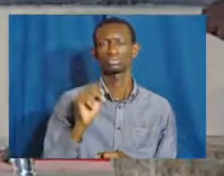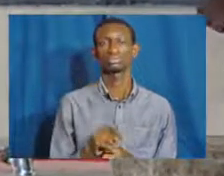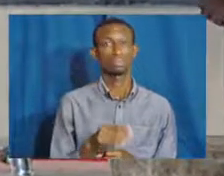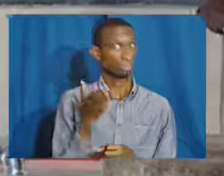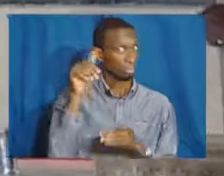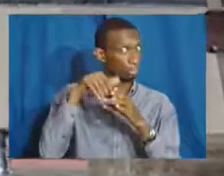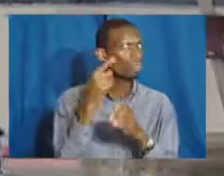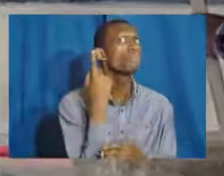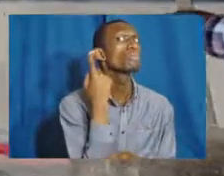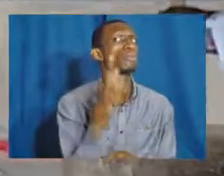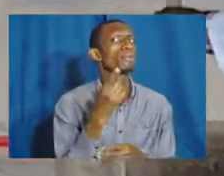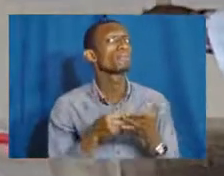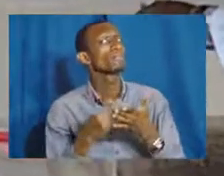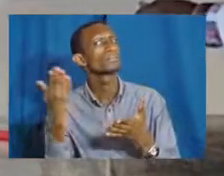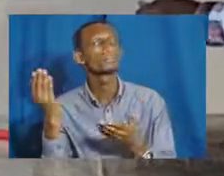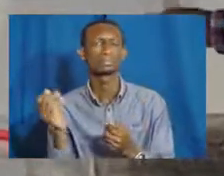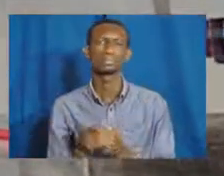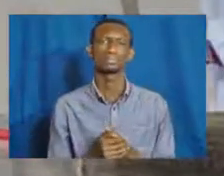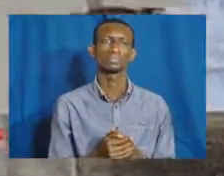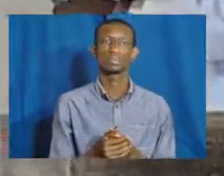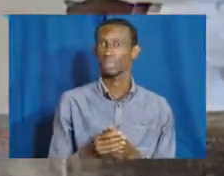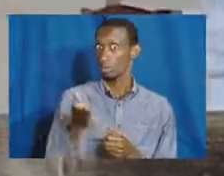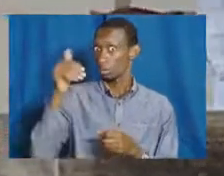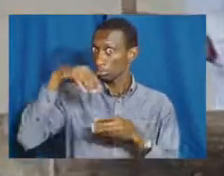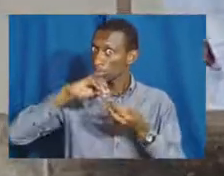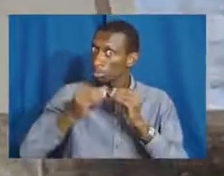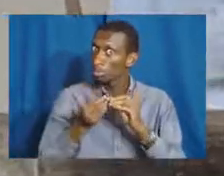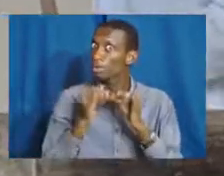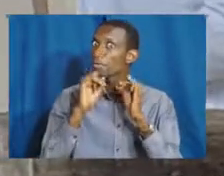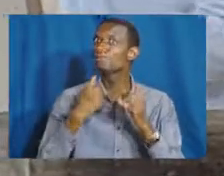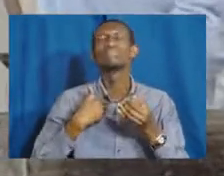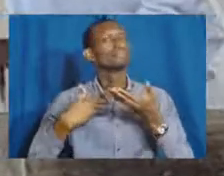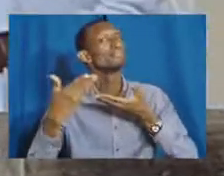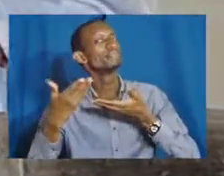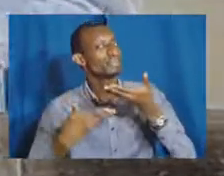In mathematics, when you are discussing, it is not